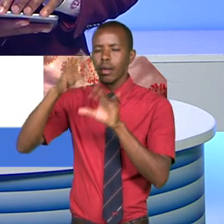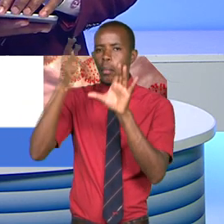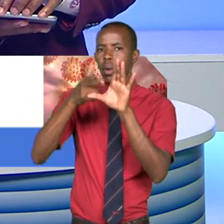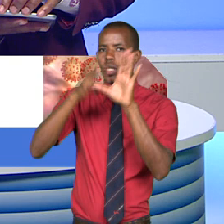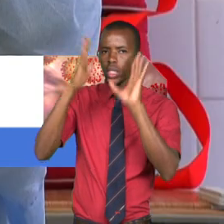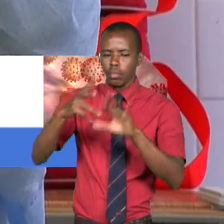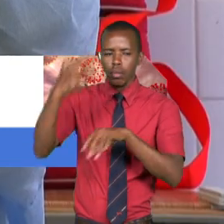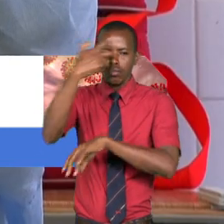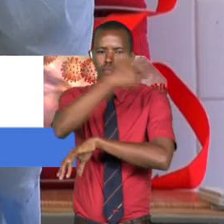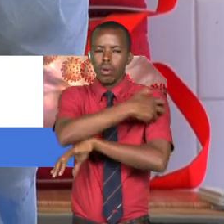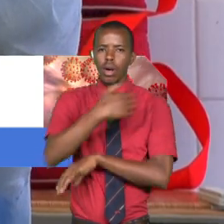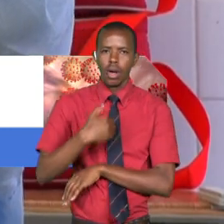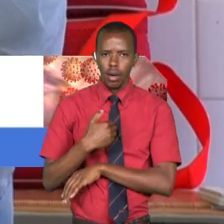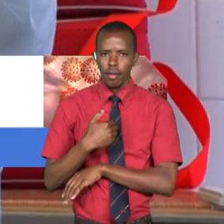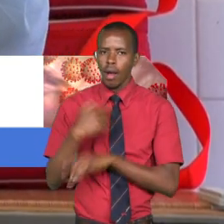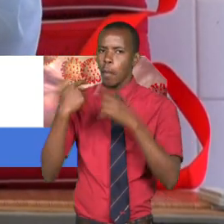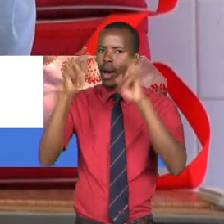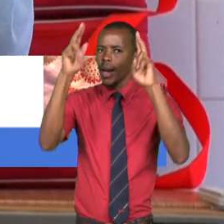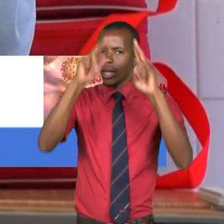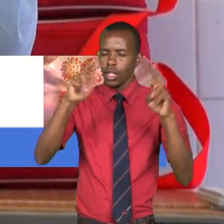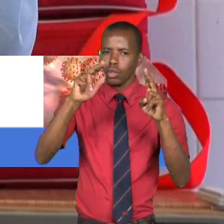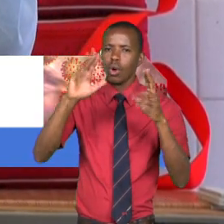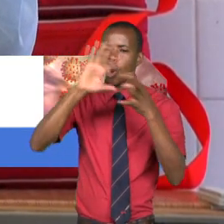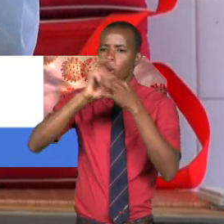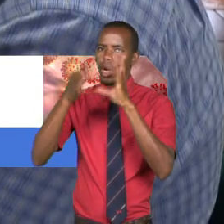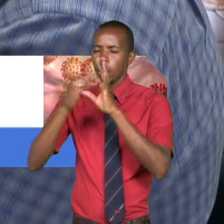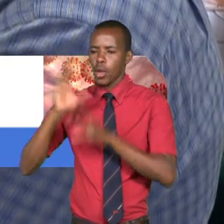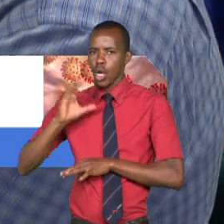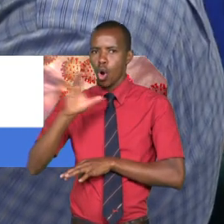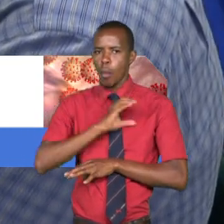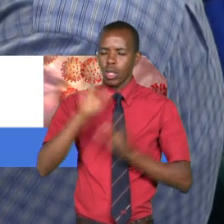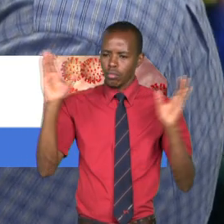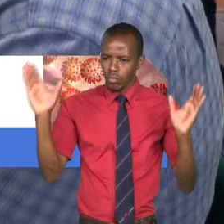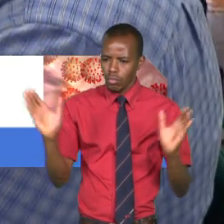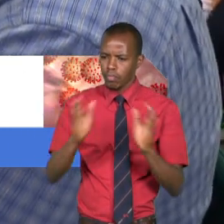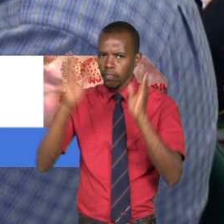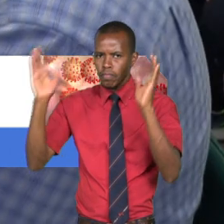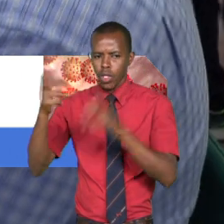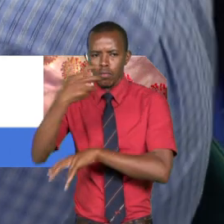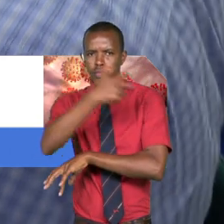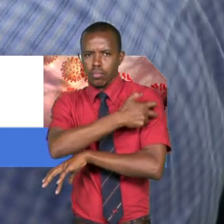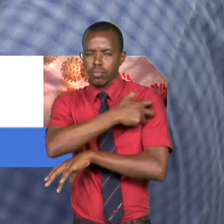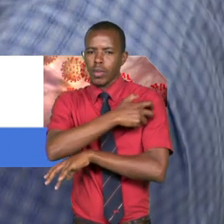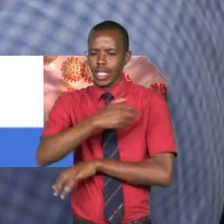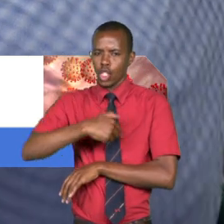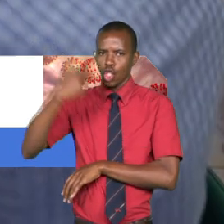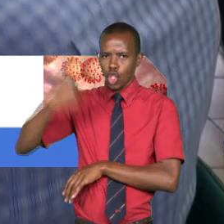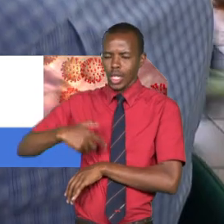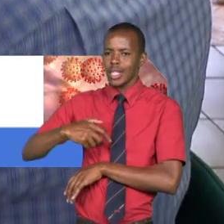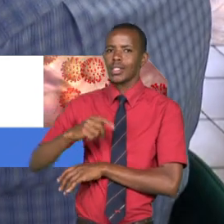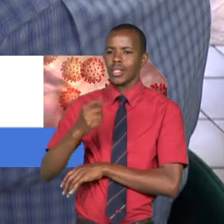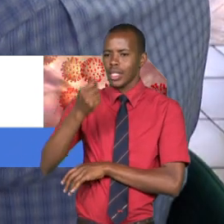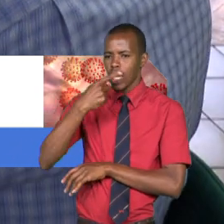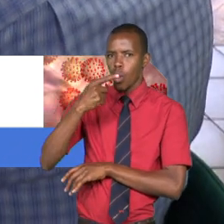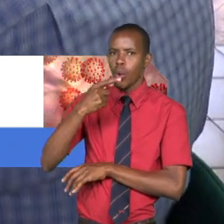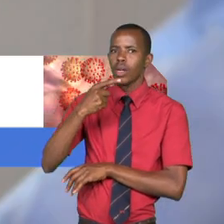participants to be vaccinated. But the International Olympic Committee is encouraging jabs and has secured Chinese-made doses for athletes in